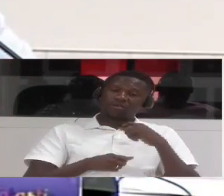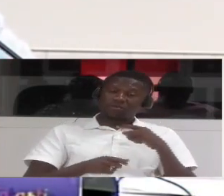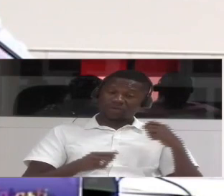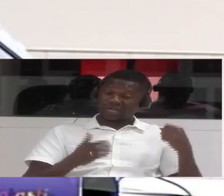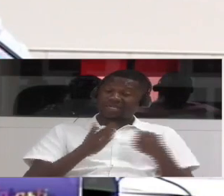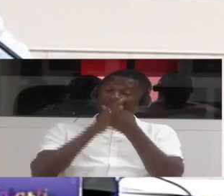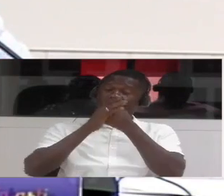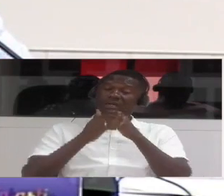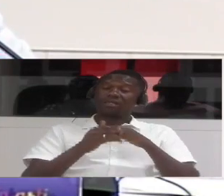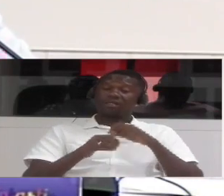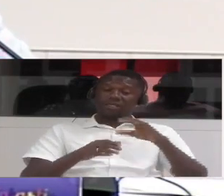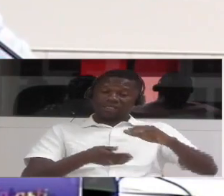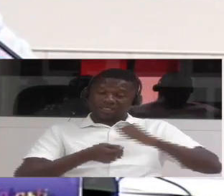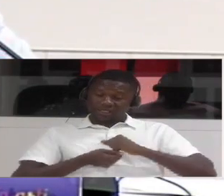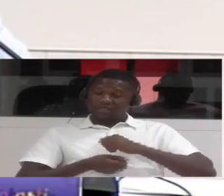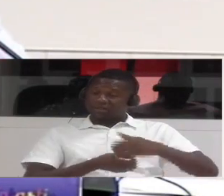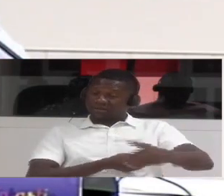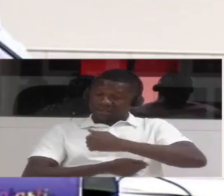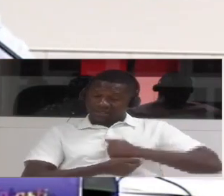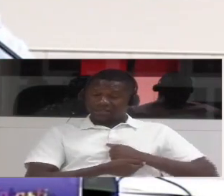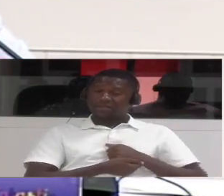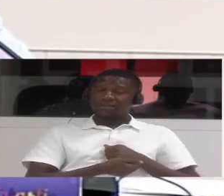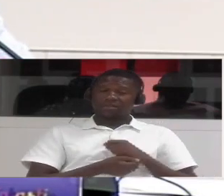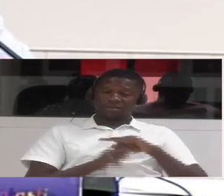assaulted, and they seized his gadgets.